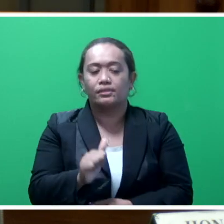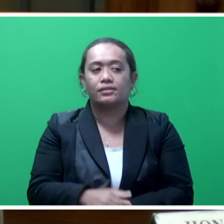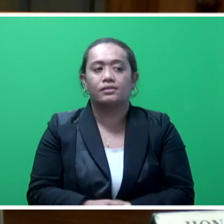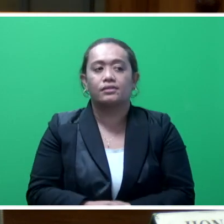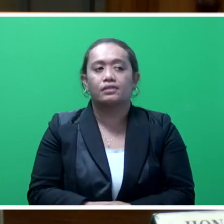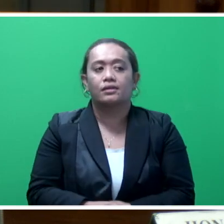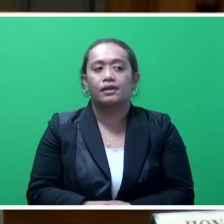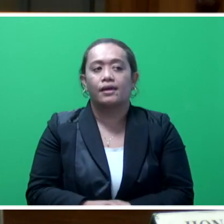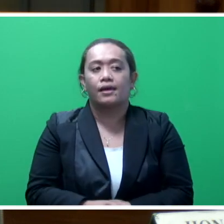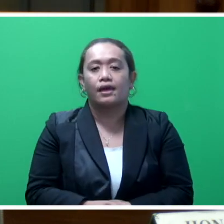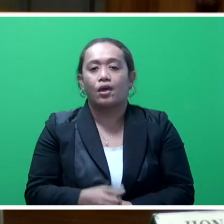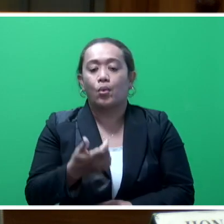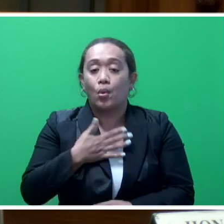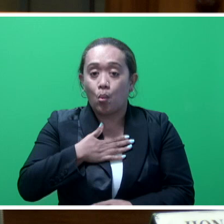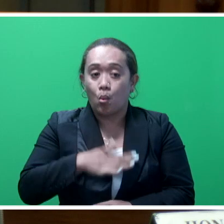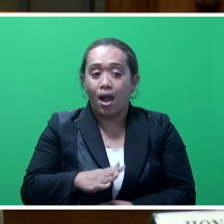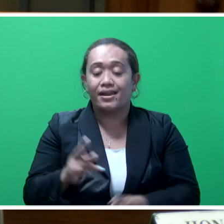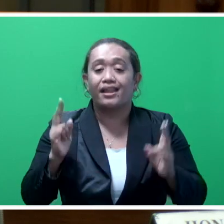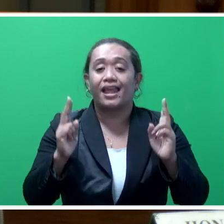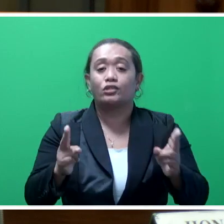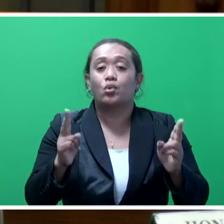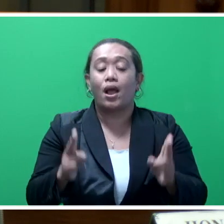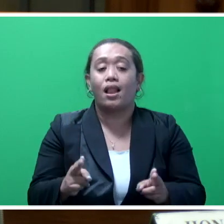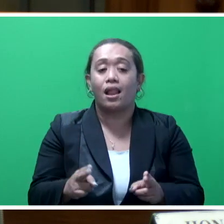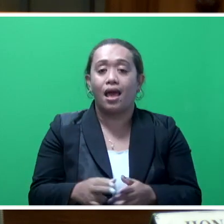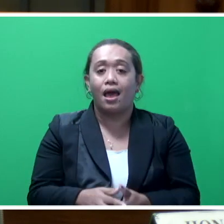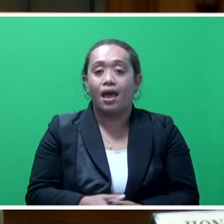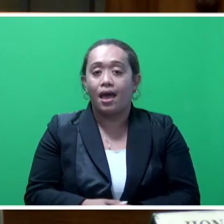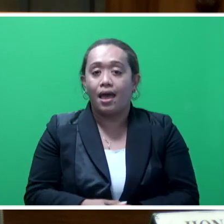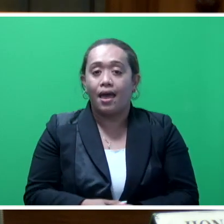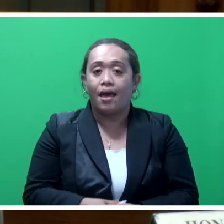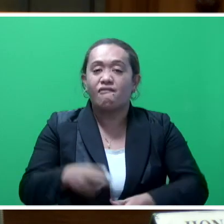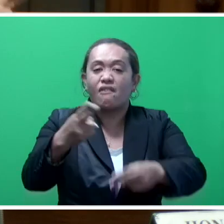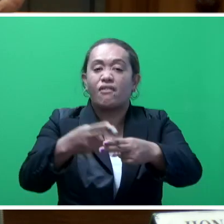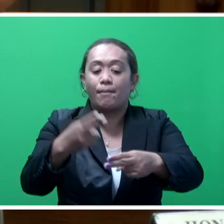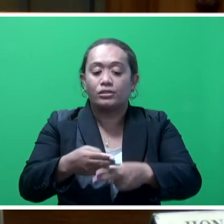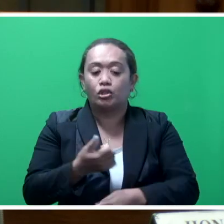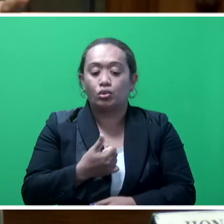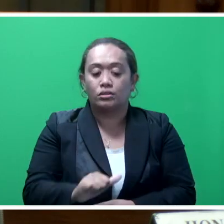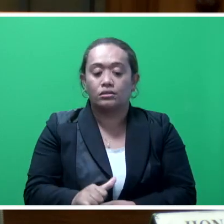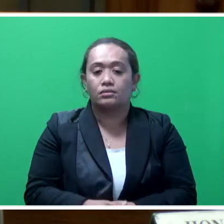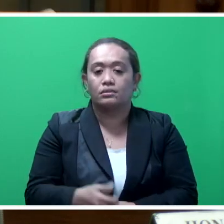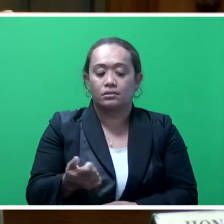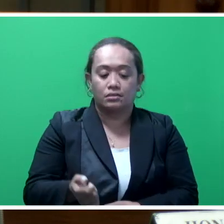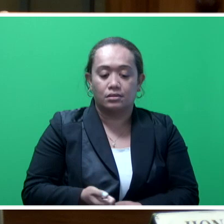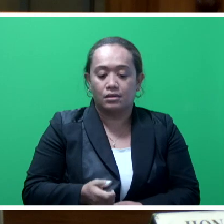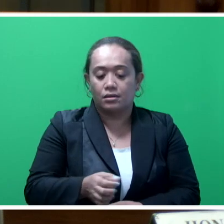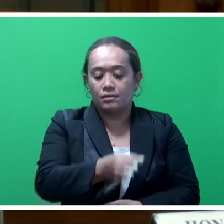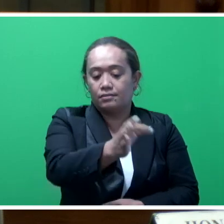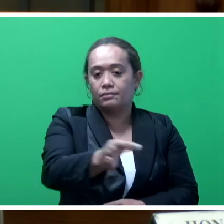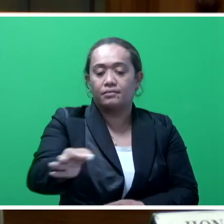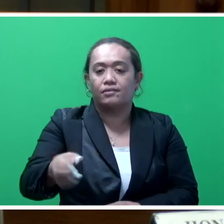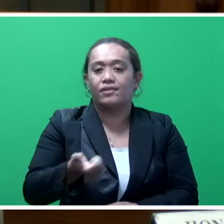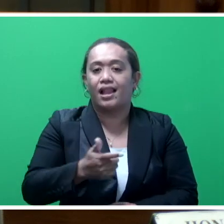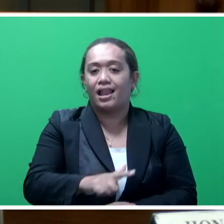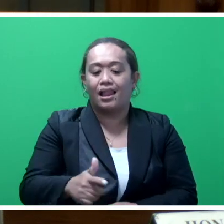organic manure, which we want to give it out to remote farmers in the island so that they can have access to that at no cost to them, Mr. Speaker